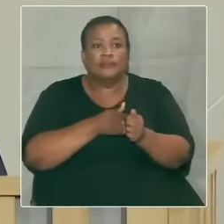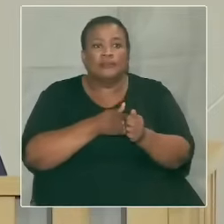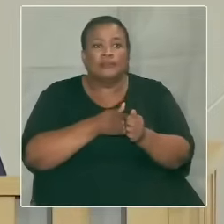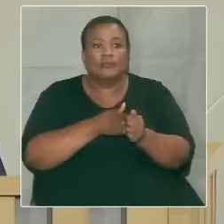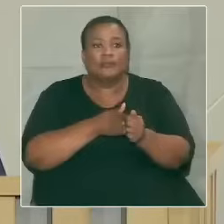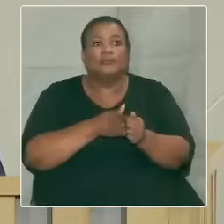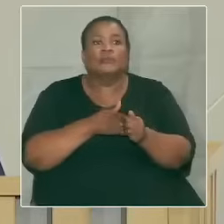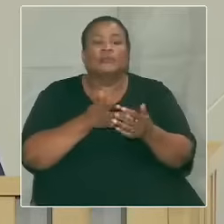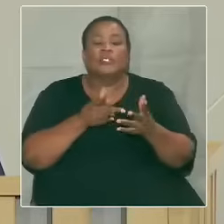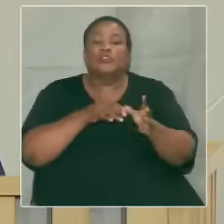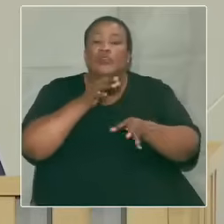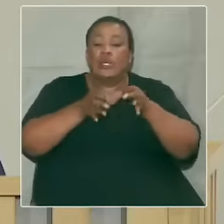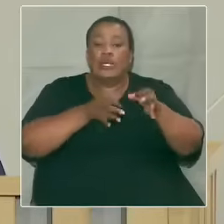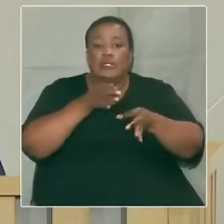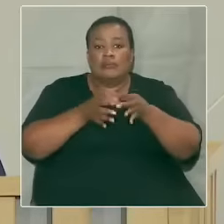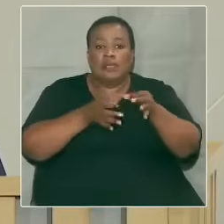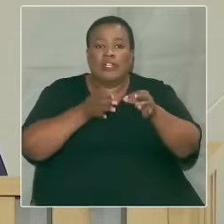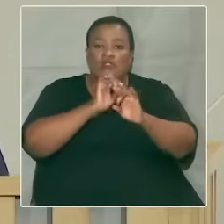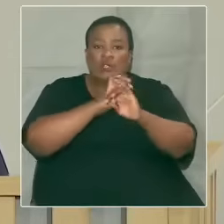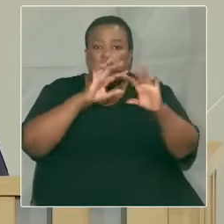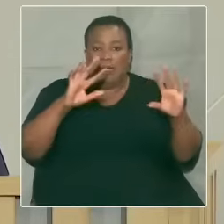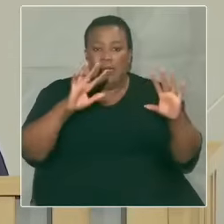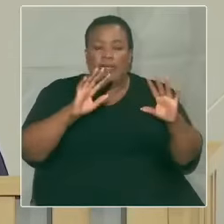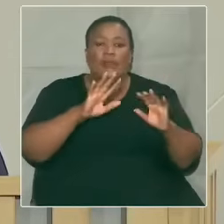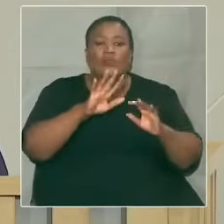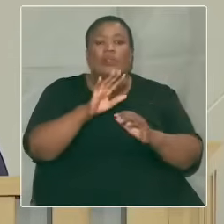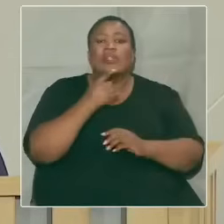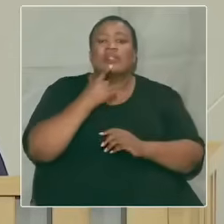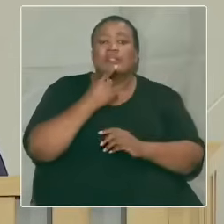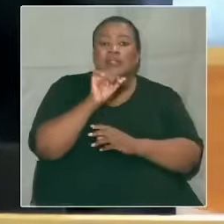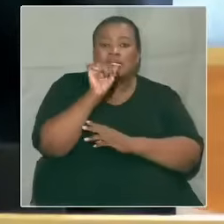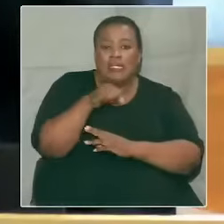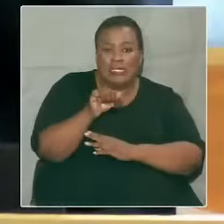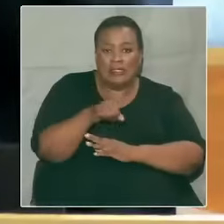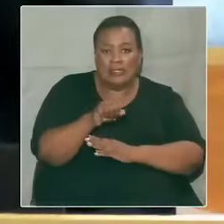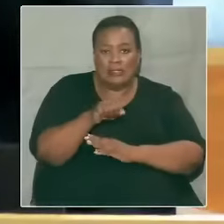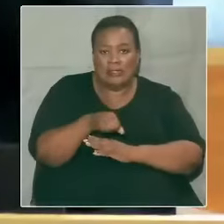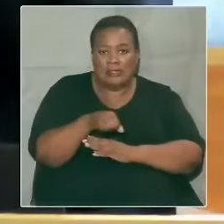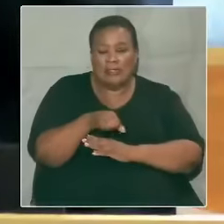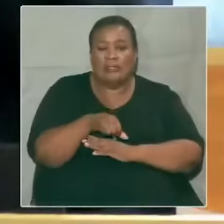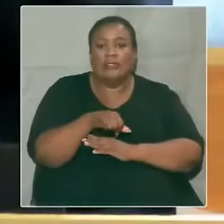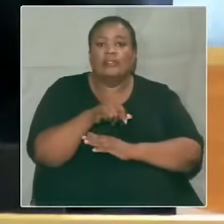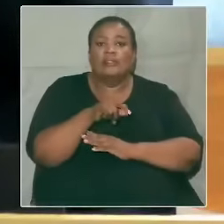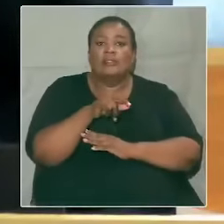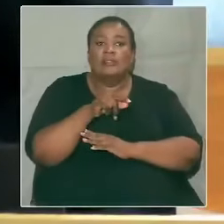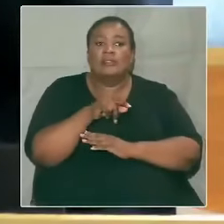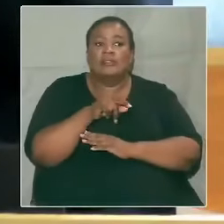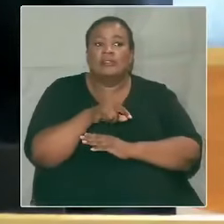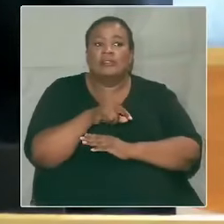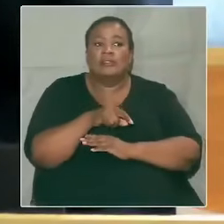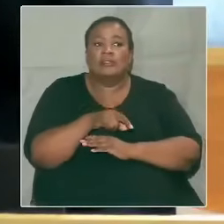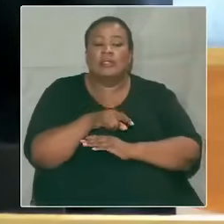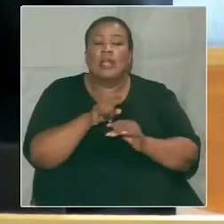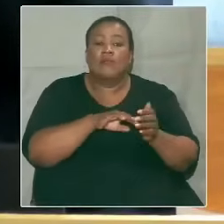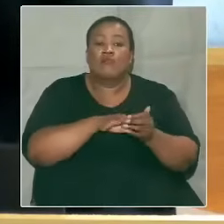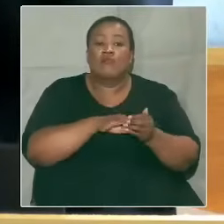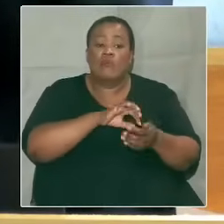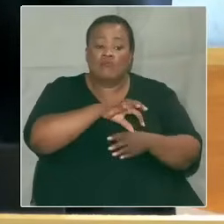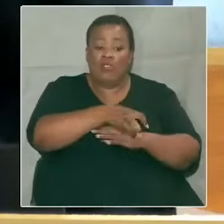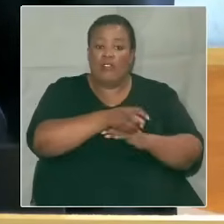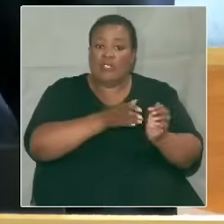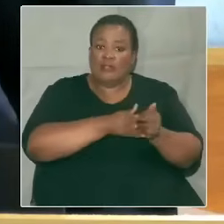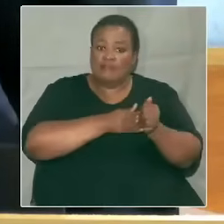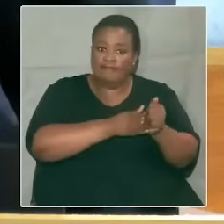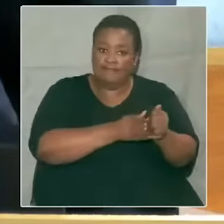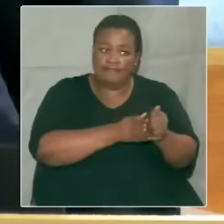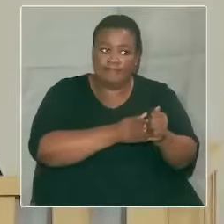to clarify what the Commissioner is asking, yes, it was driven at the province.